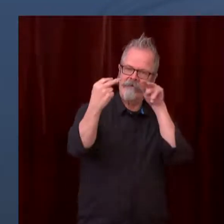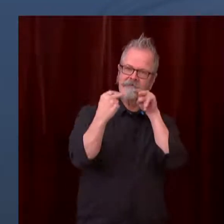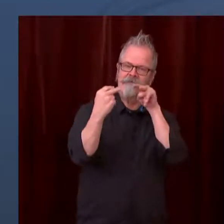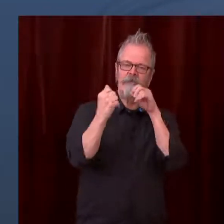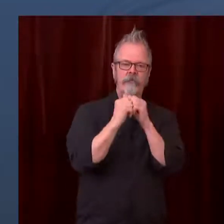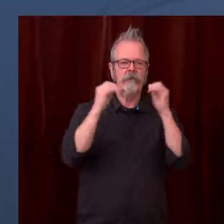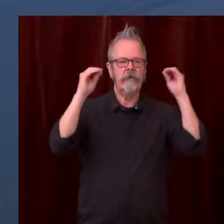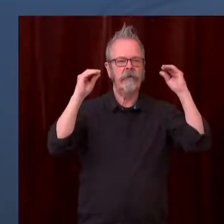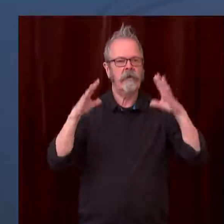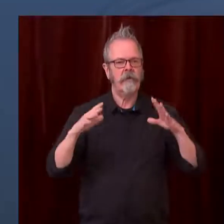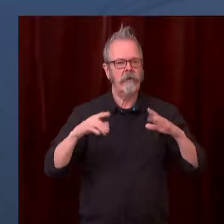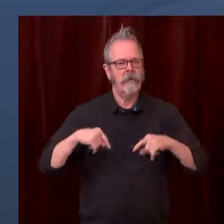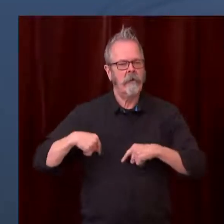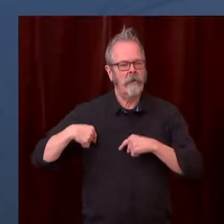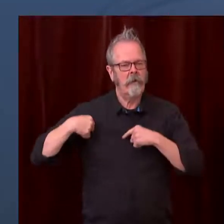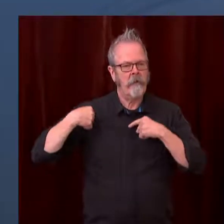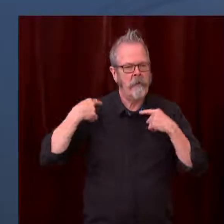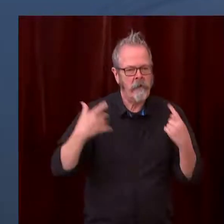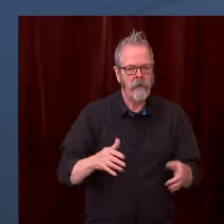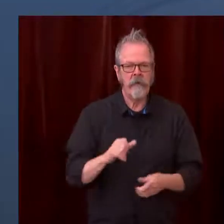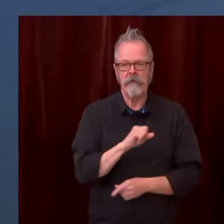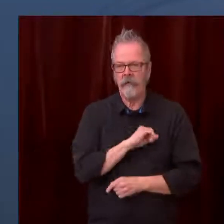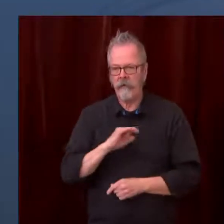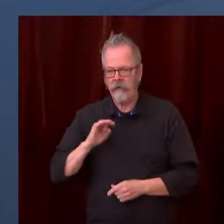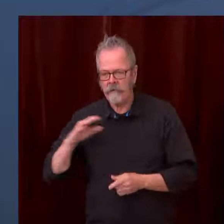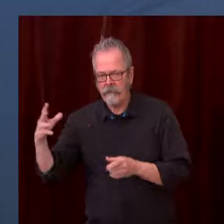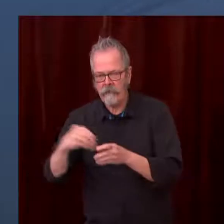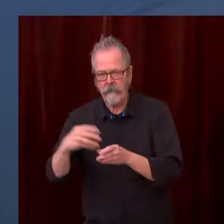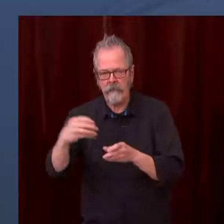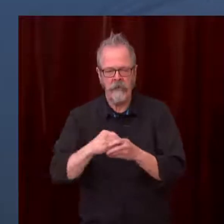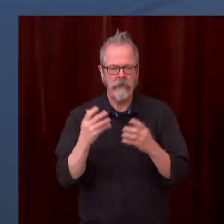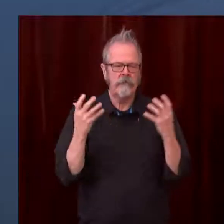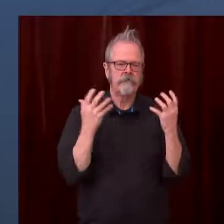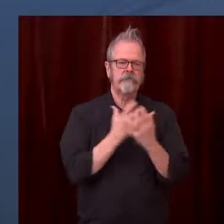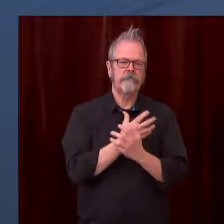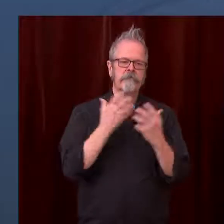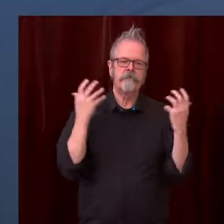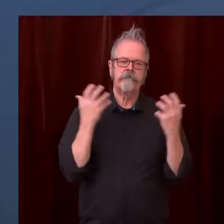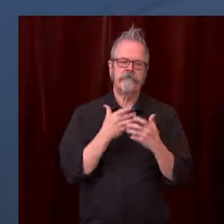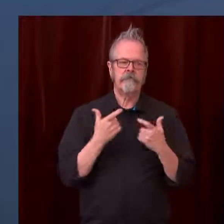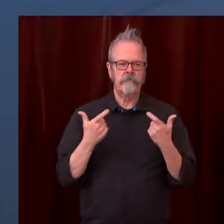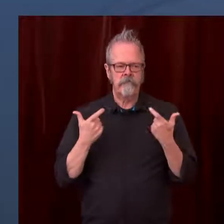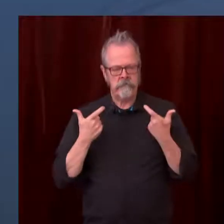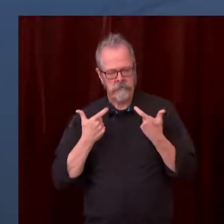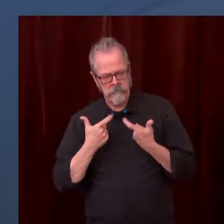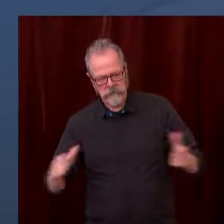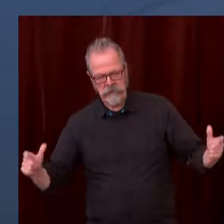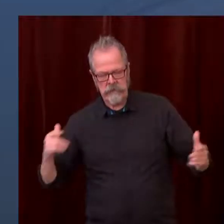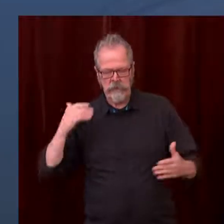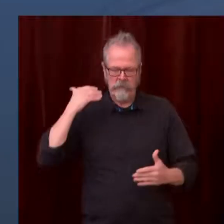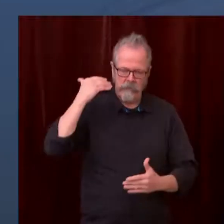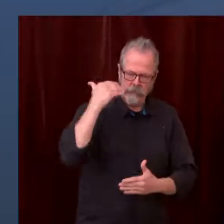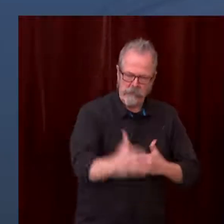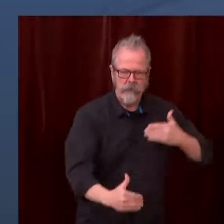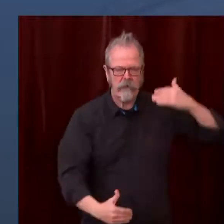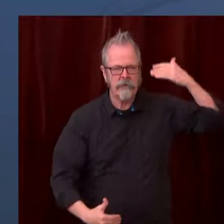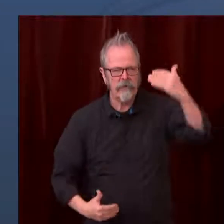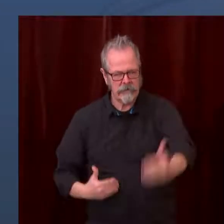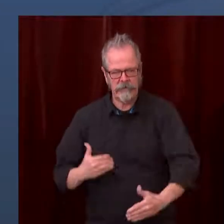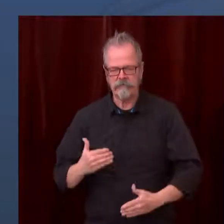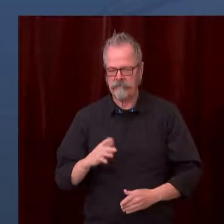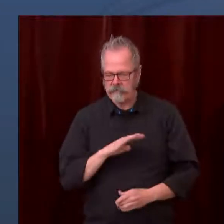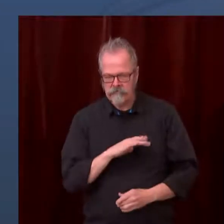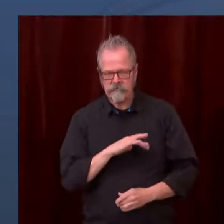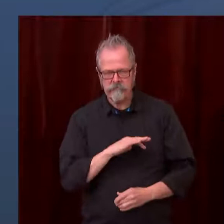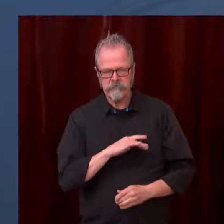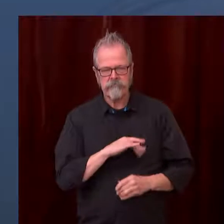staff. I think this is great progress for two reasons. Number one, we all understand that in-person